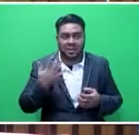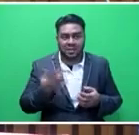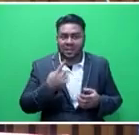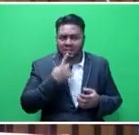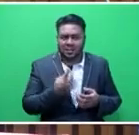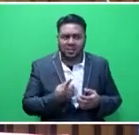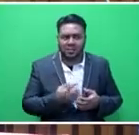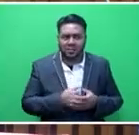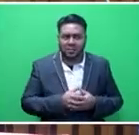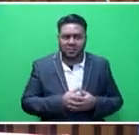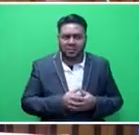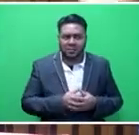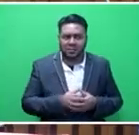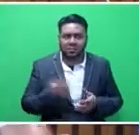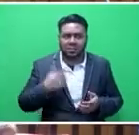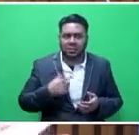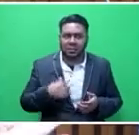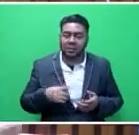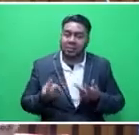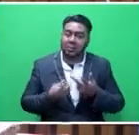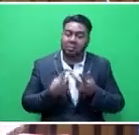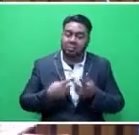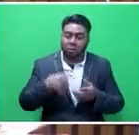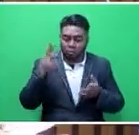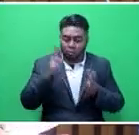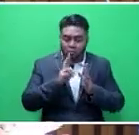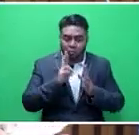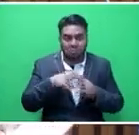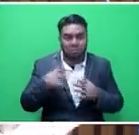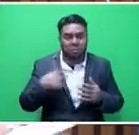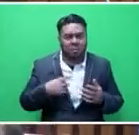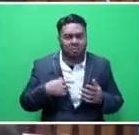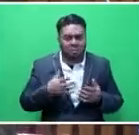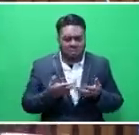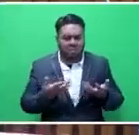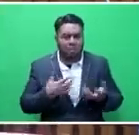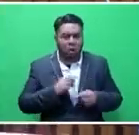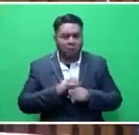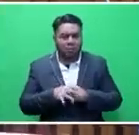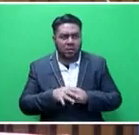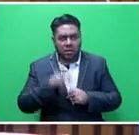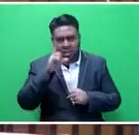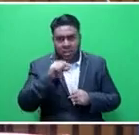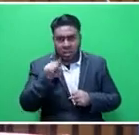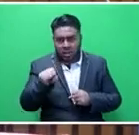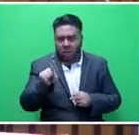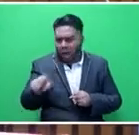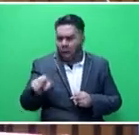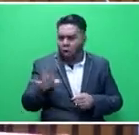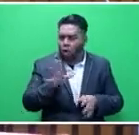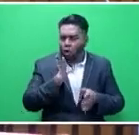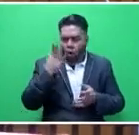exemption to somebody because of some other reason other than COVID-19, actually he can be charged for corruption.